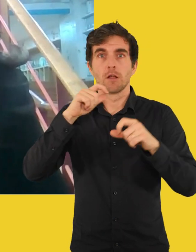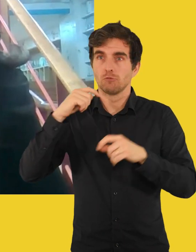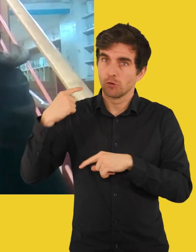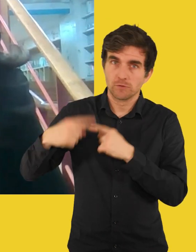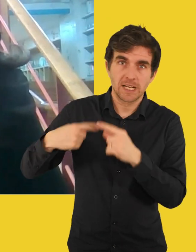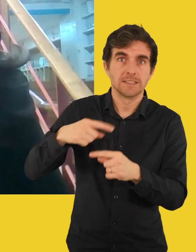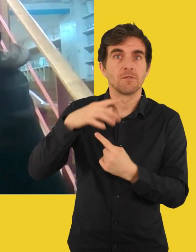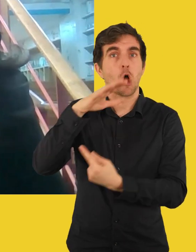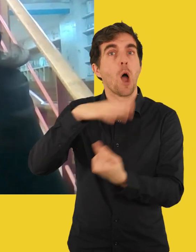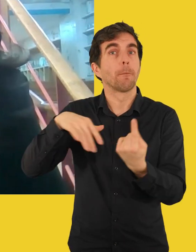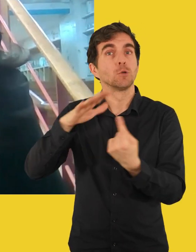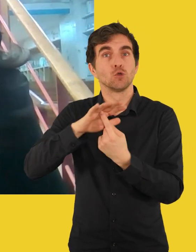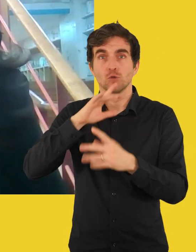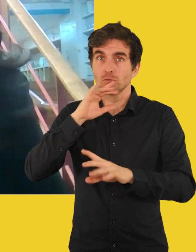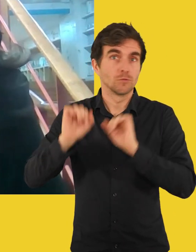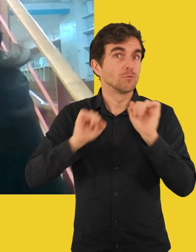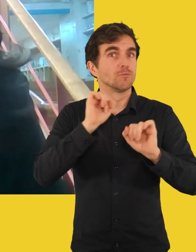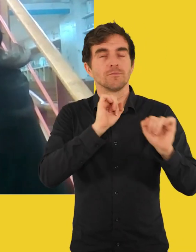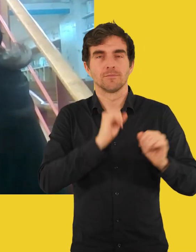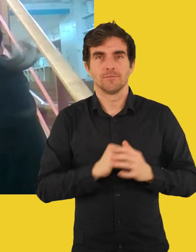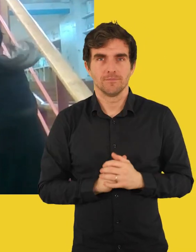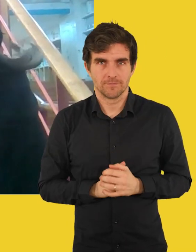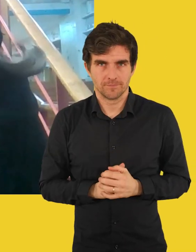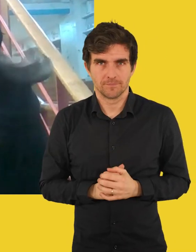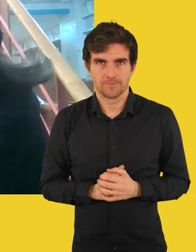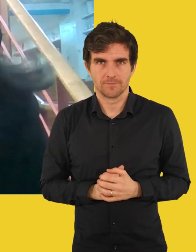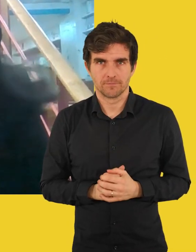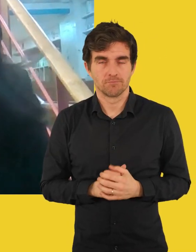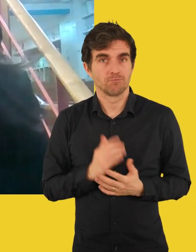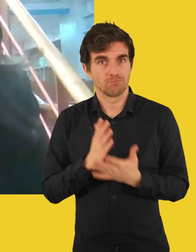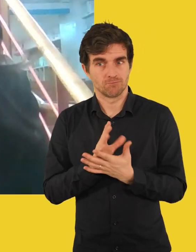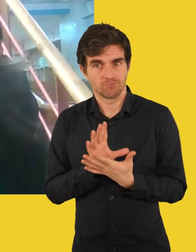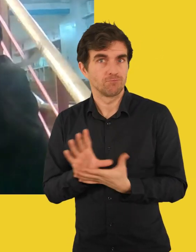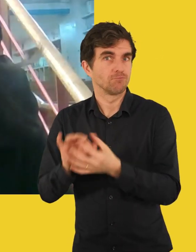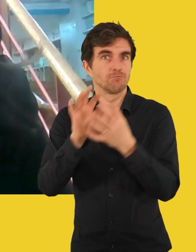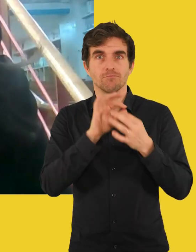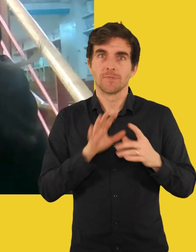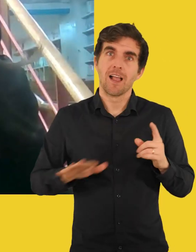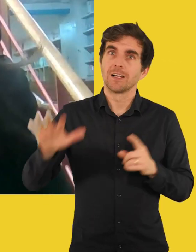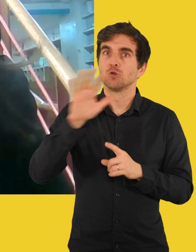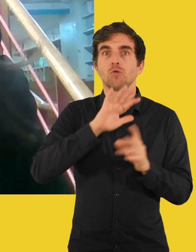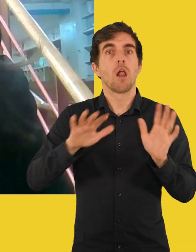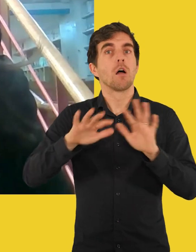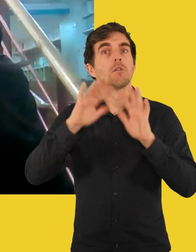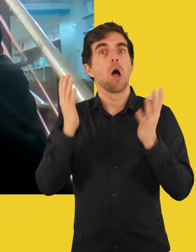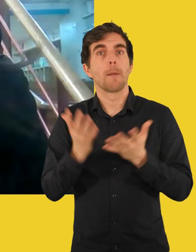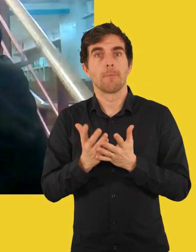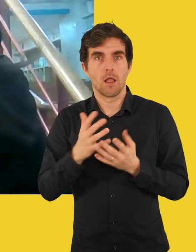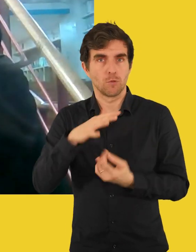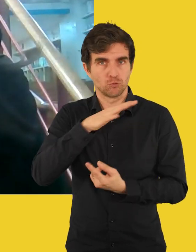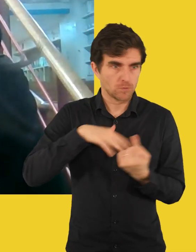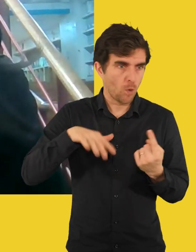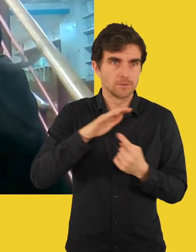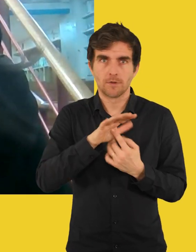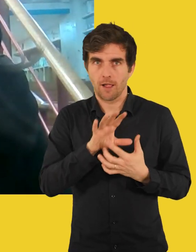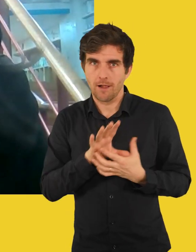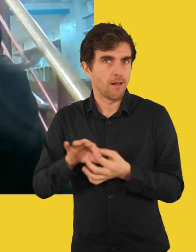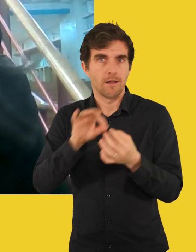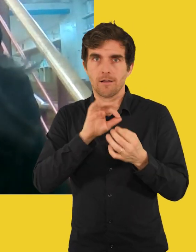a redistributive and regenerative community will ultimately connect with the entire